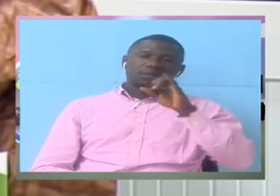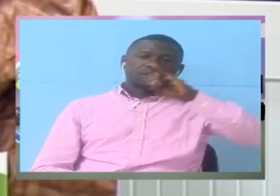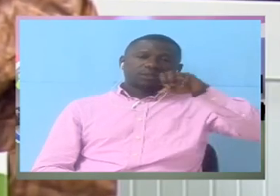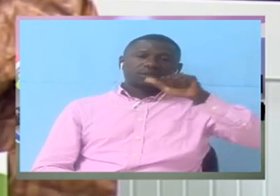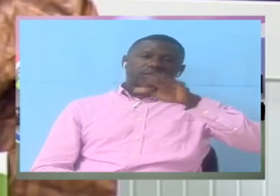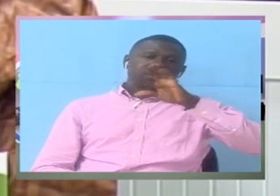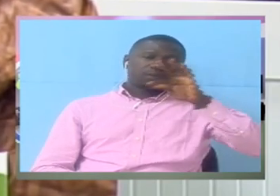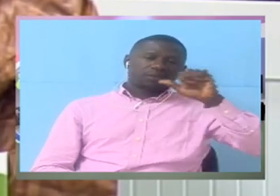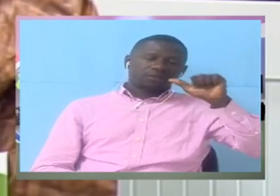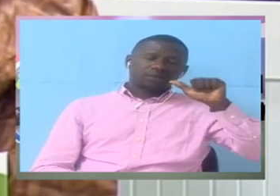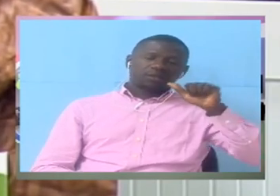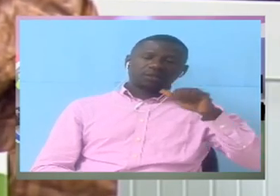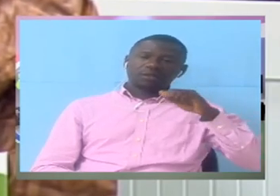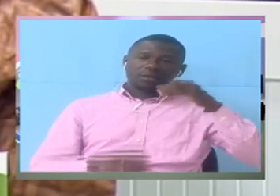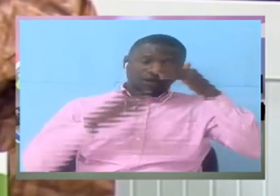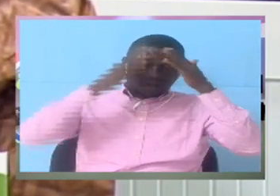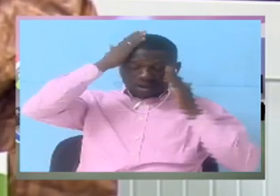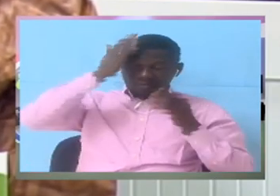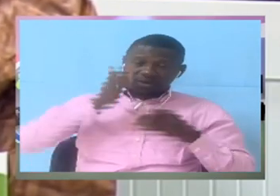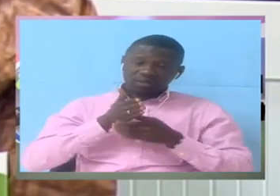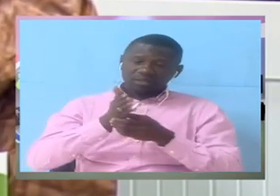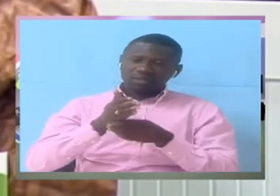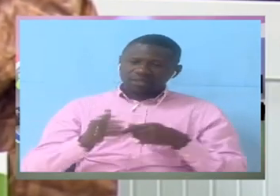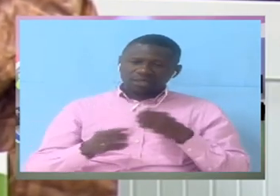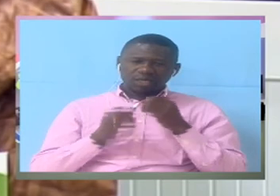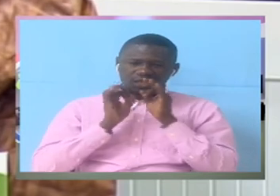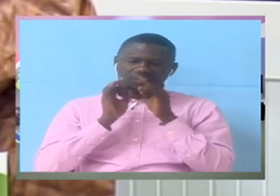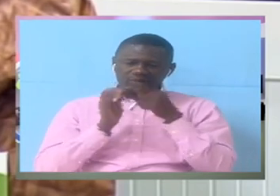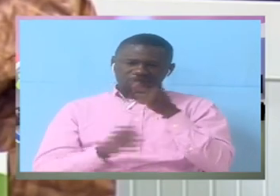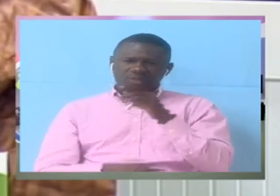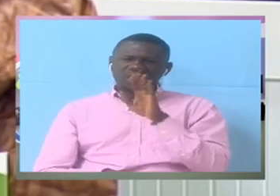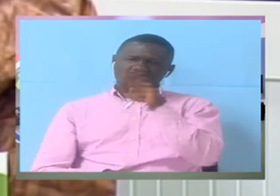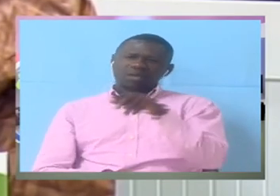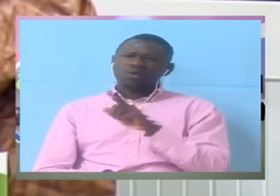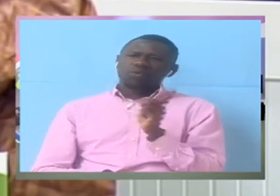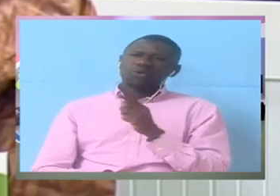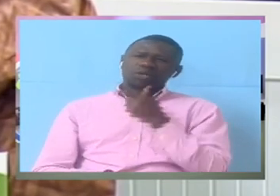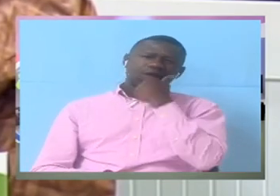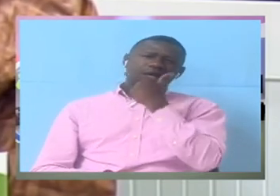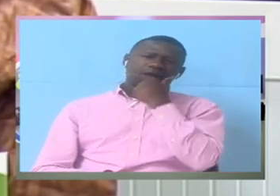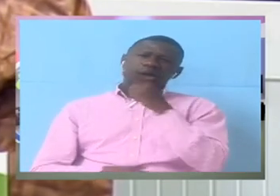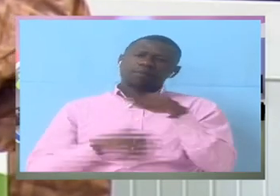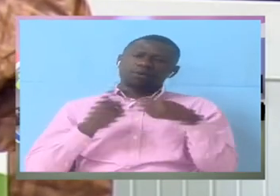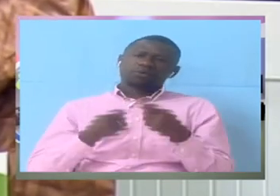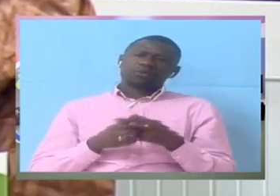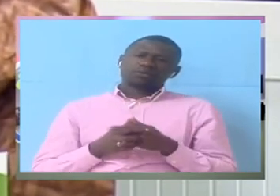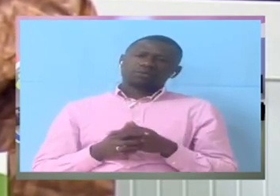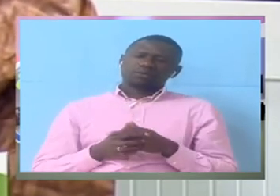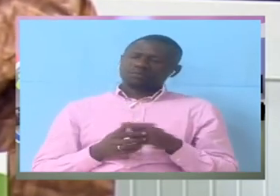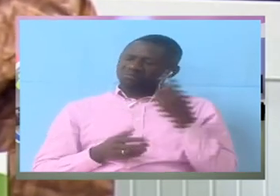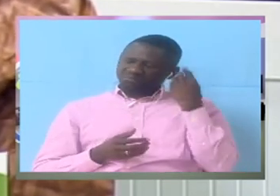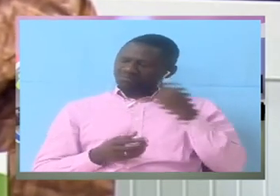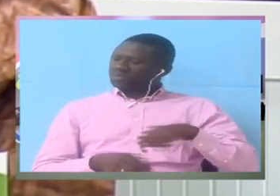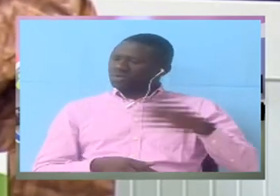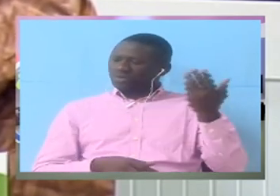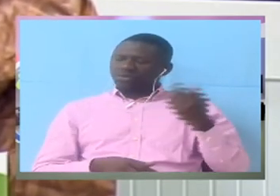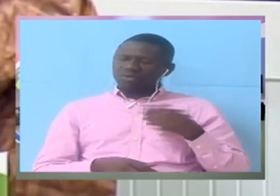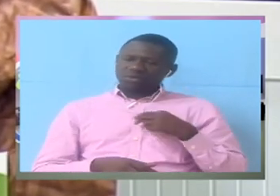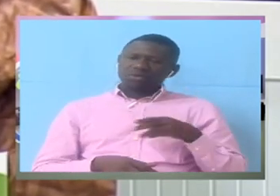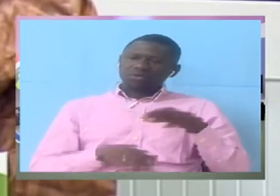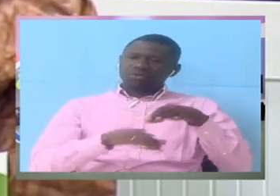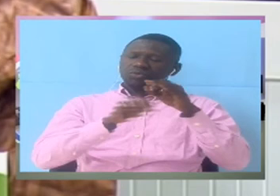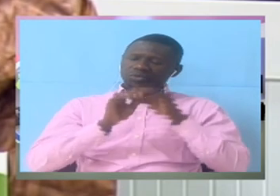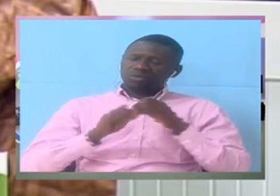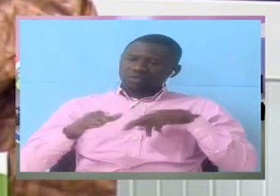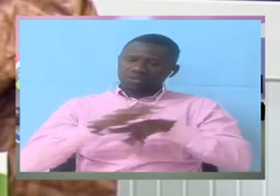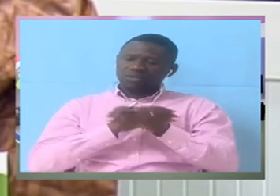what am I laughing? Maate dango. I did not even answer. Mulende moroko na wala niya dual seater jam, dual seater jam. They took us in a vehicle. Were you